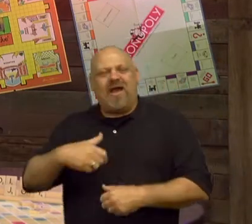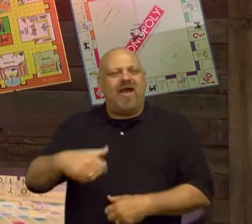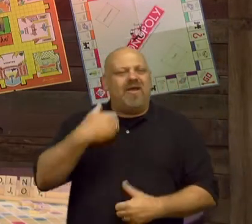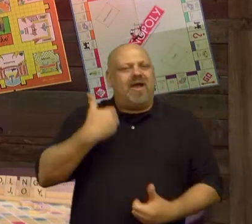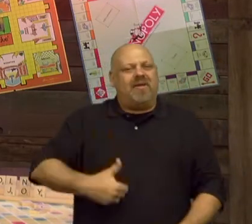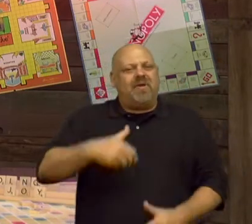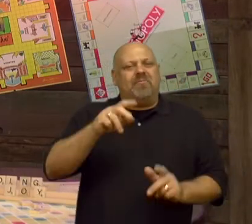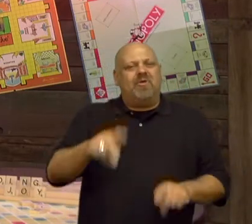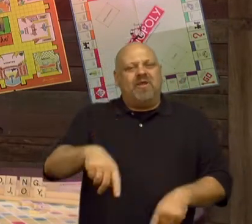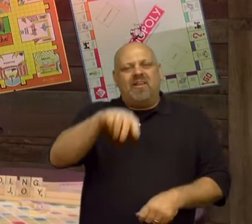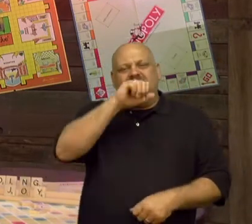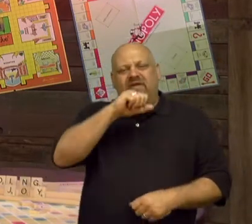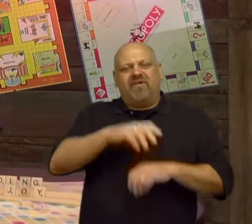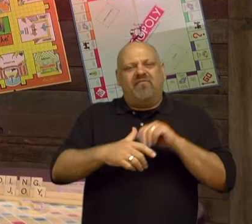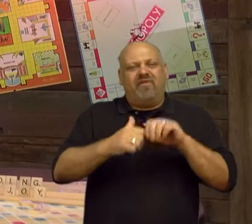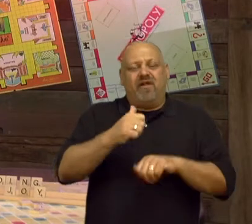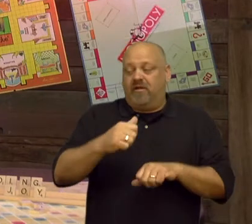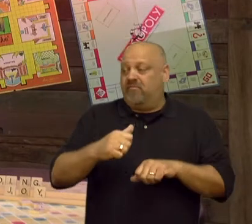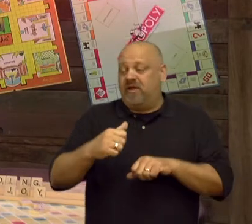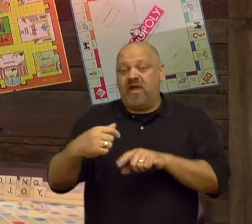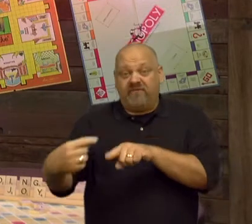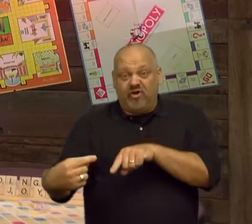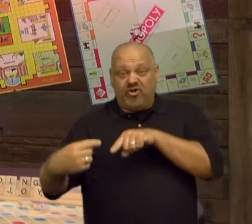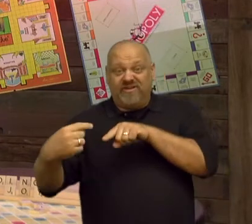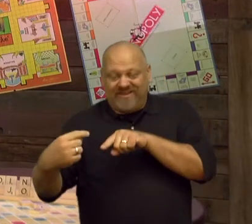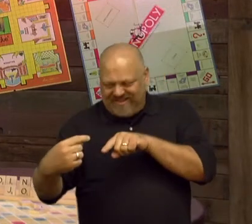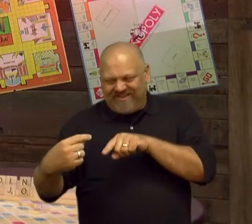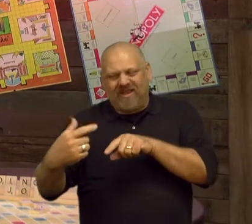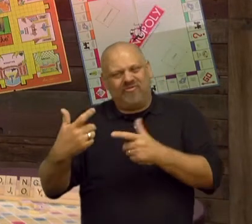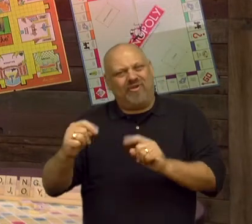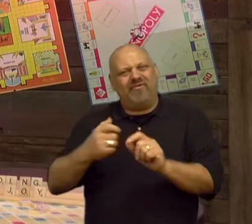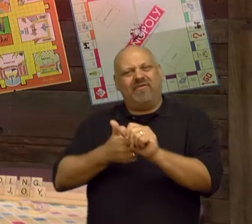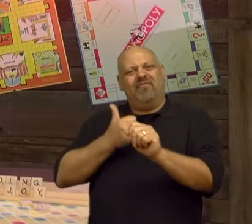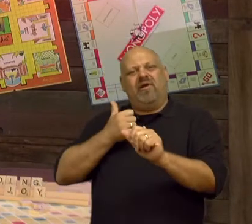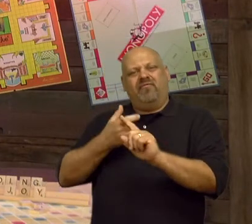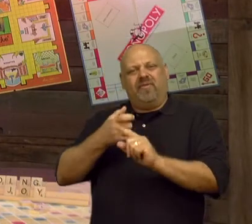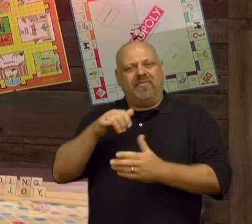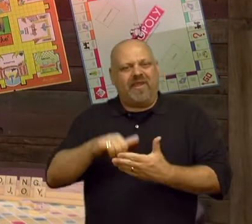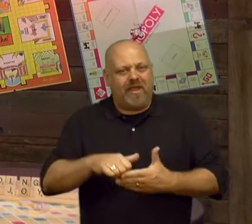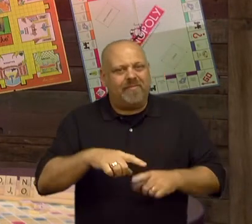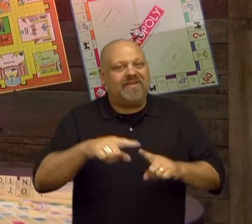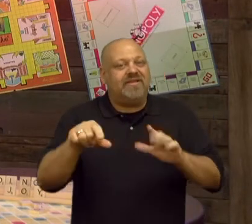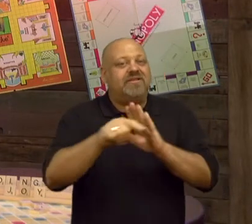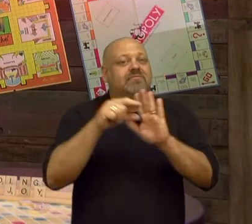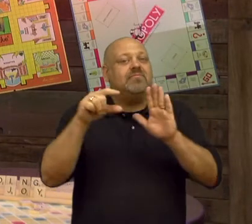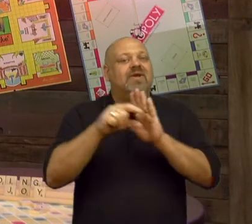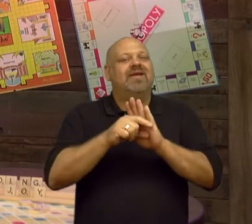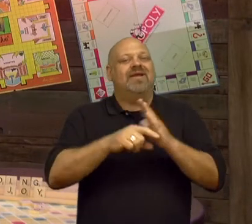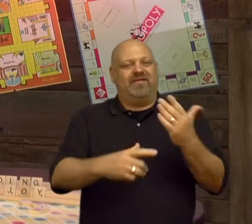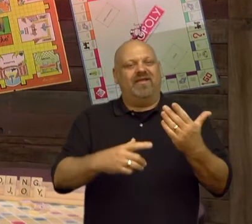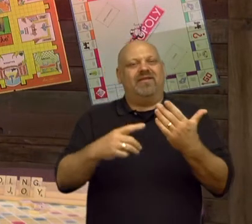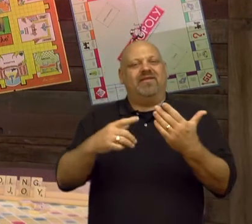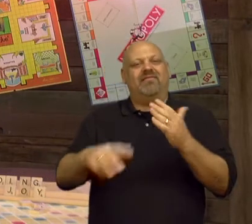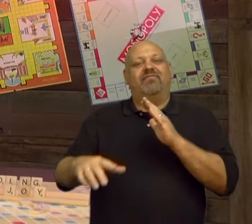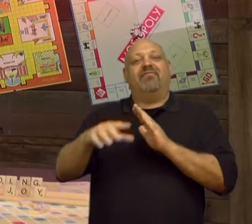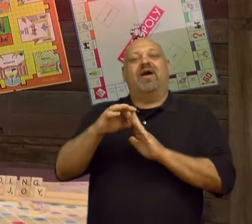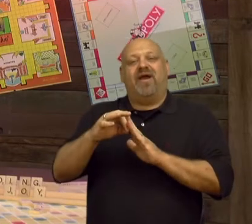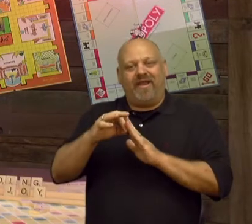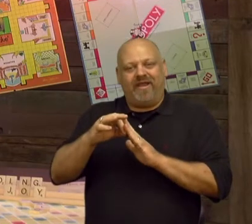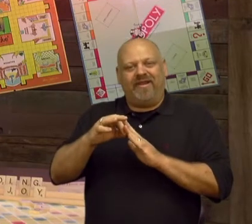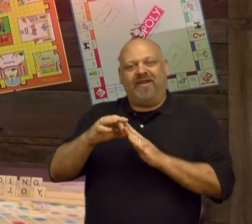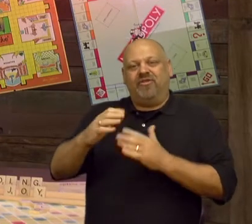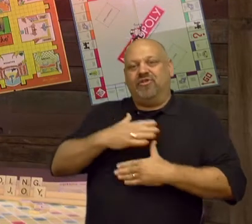that tries to refrain from it. But this passage of scripture that we have here is finding the joy through adversity. I wanted to